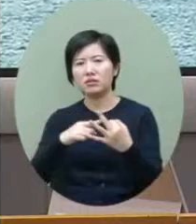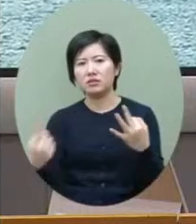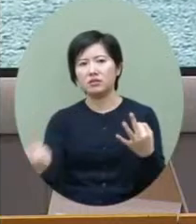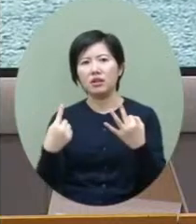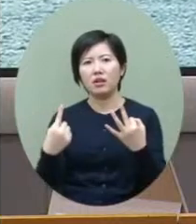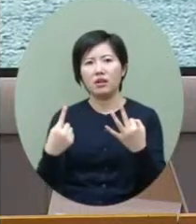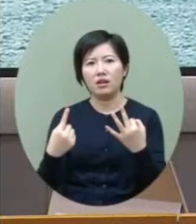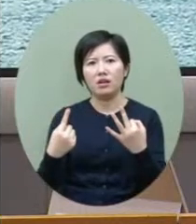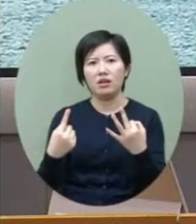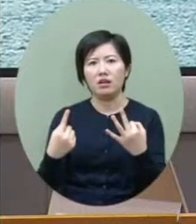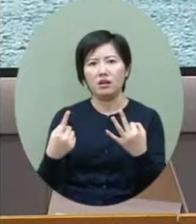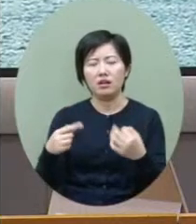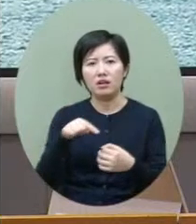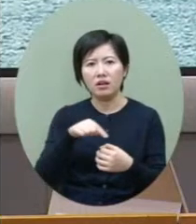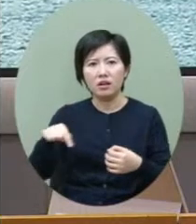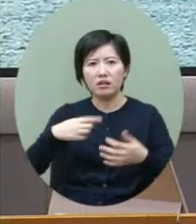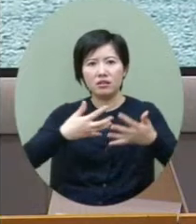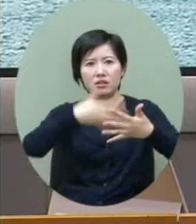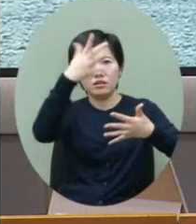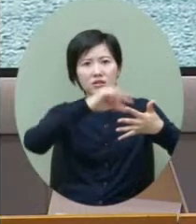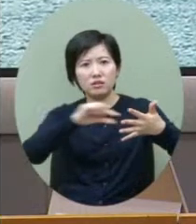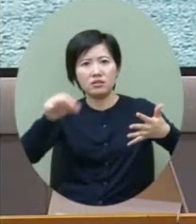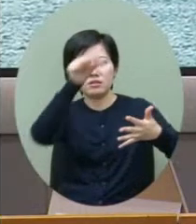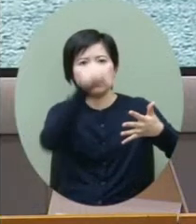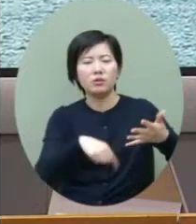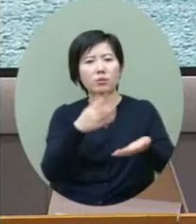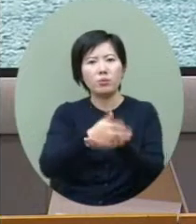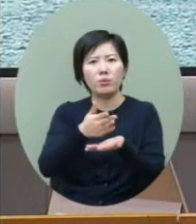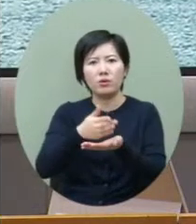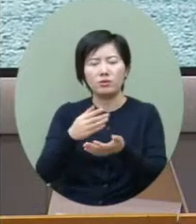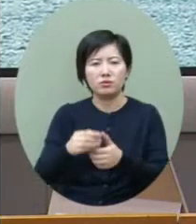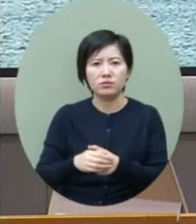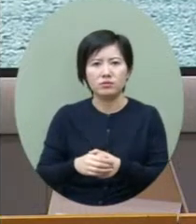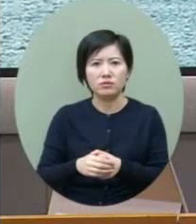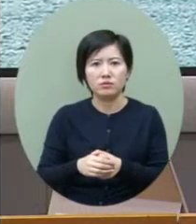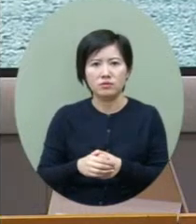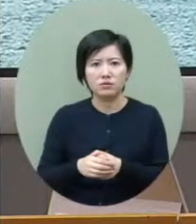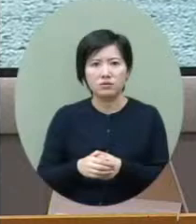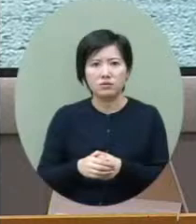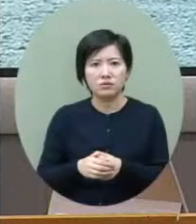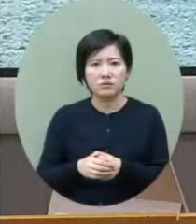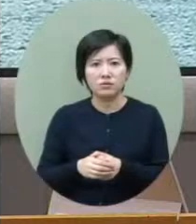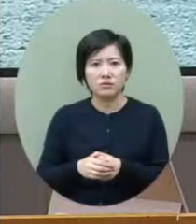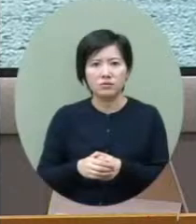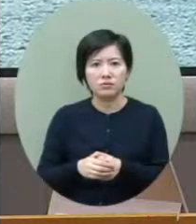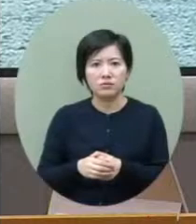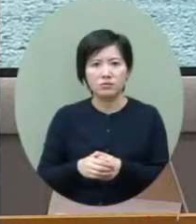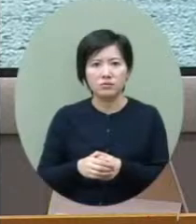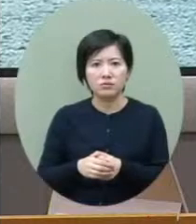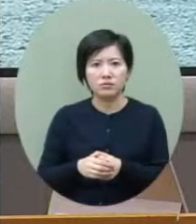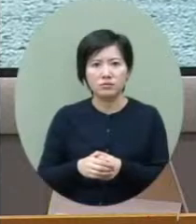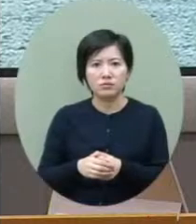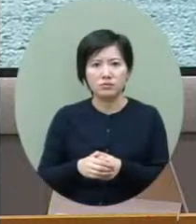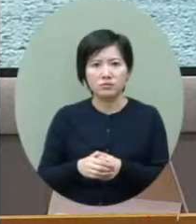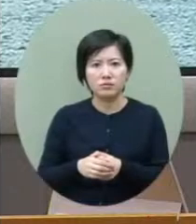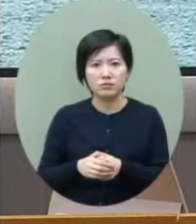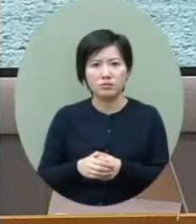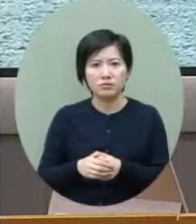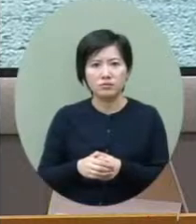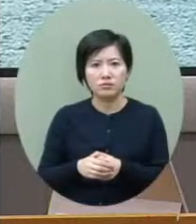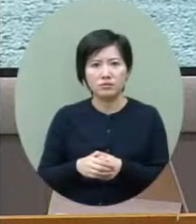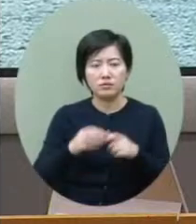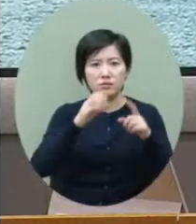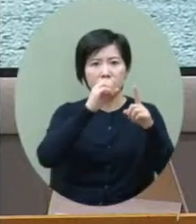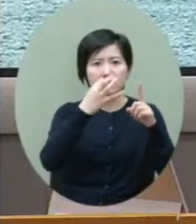3 people in 1 unit and 1 person in another unit. They live on different floors and facing different directions.